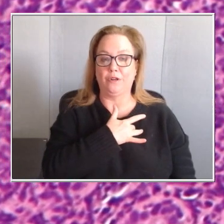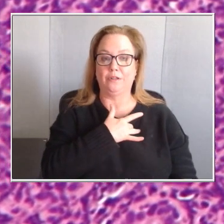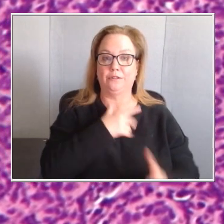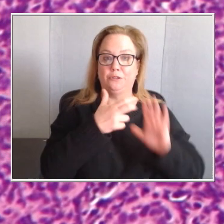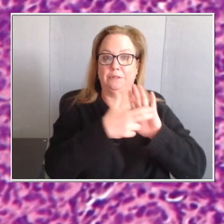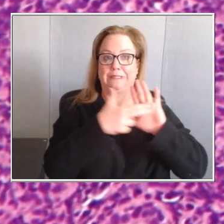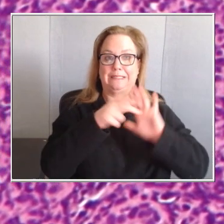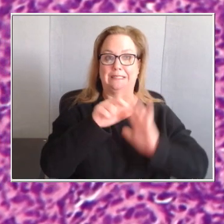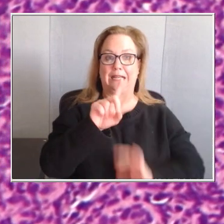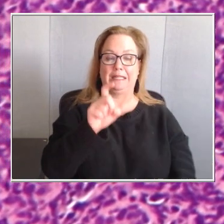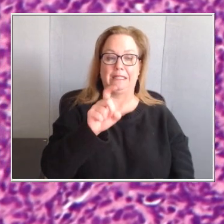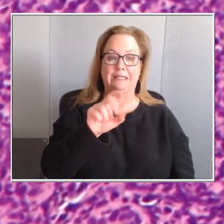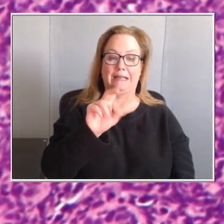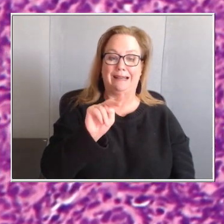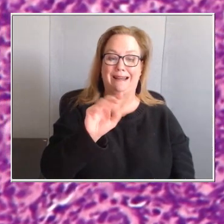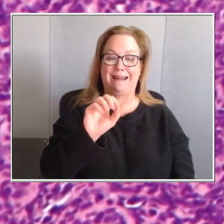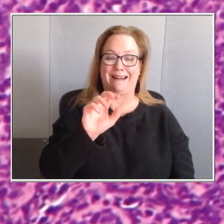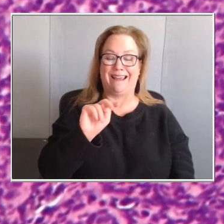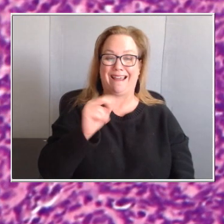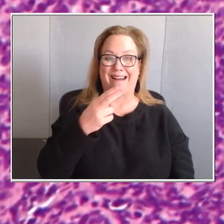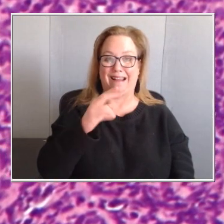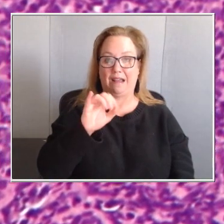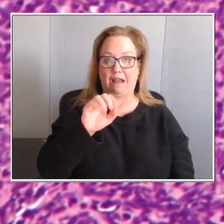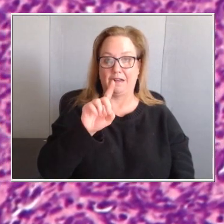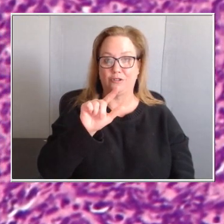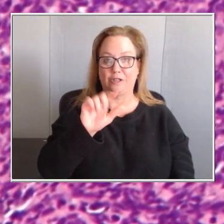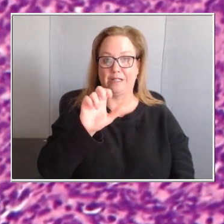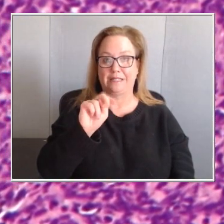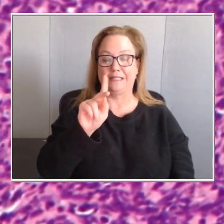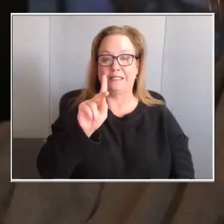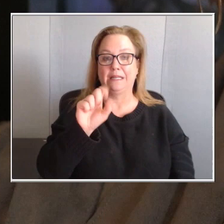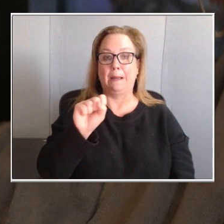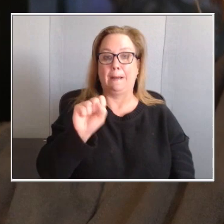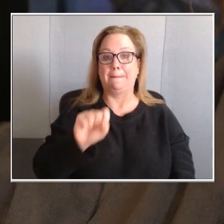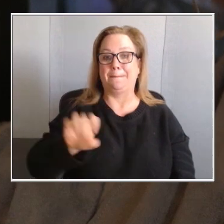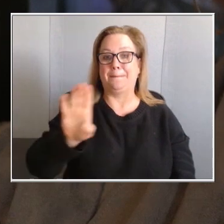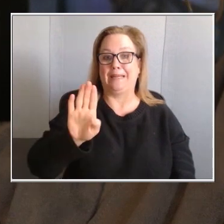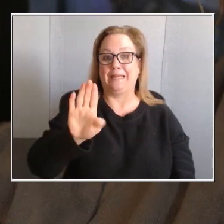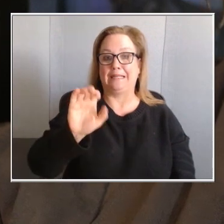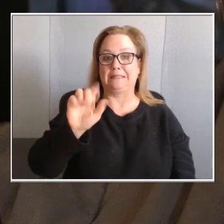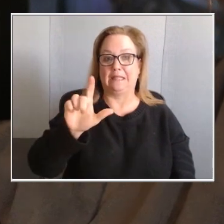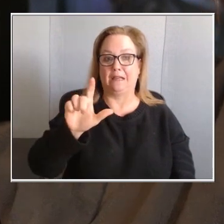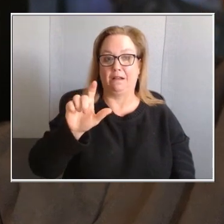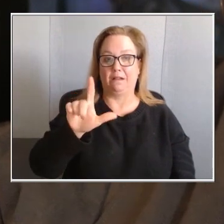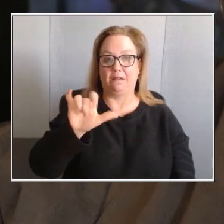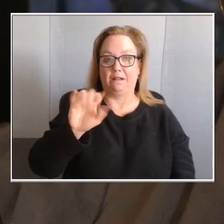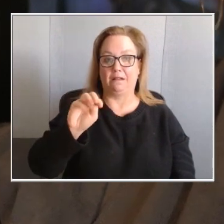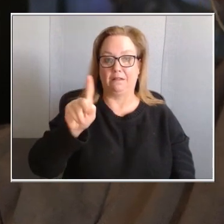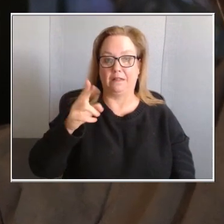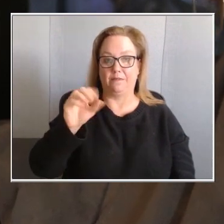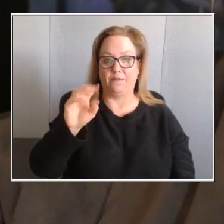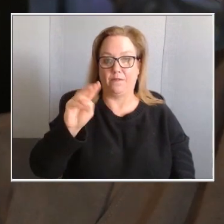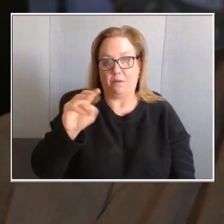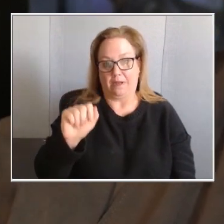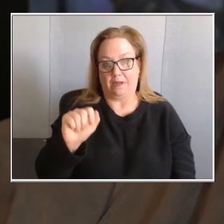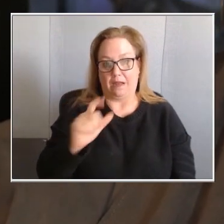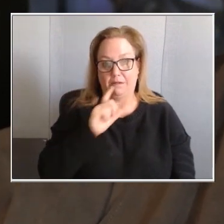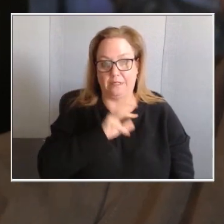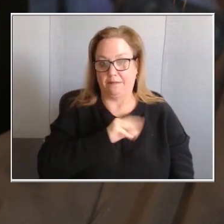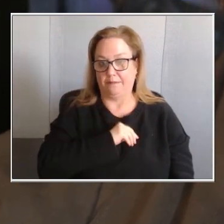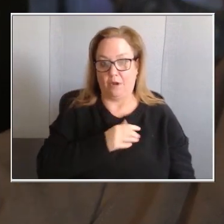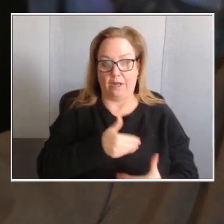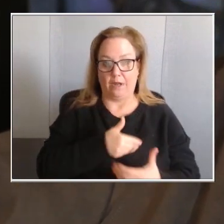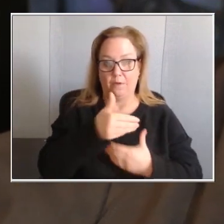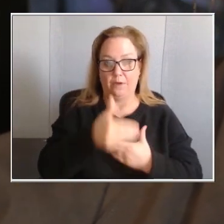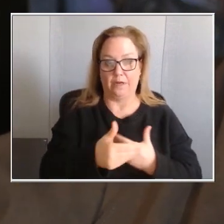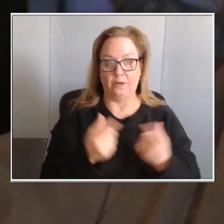with non-Hodgkin's B-cell lymphoma. When they told me, I was, okay, what's next?